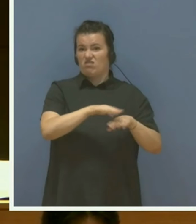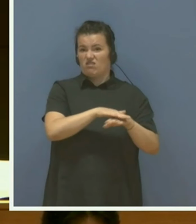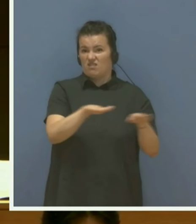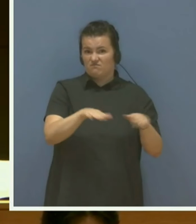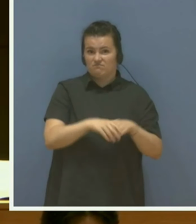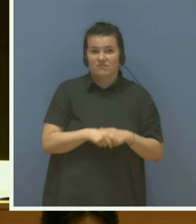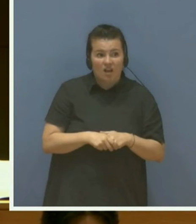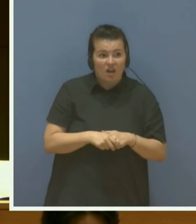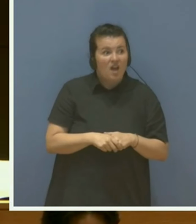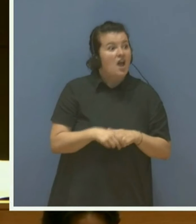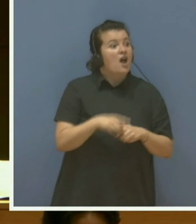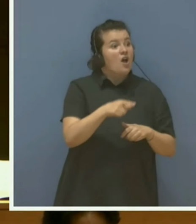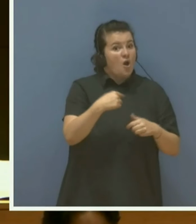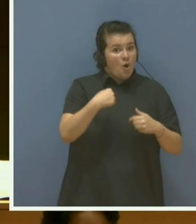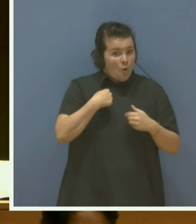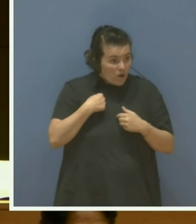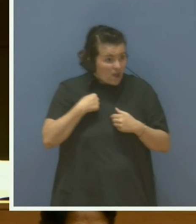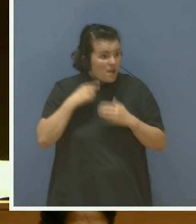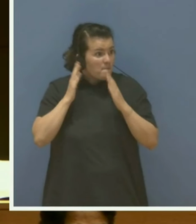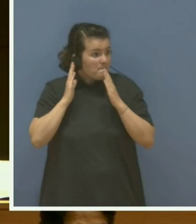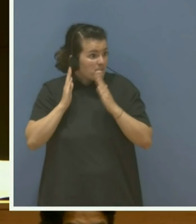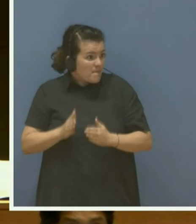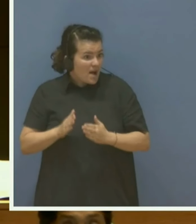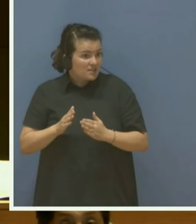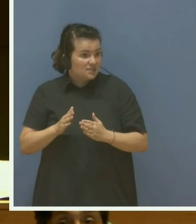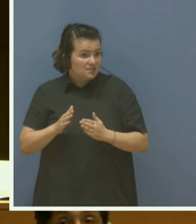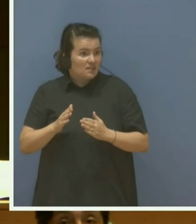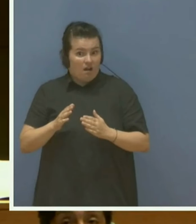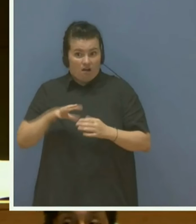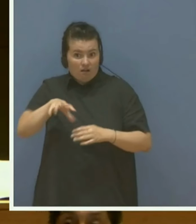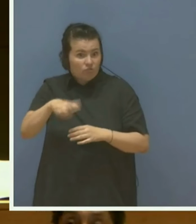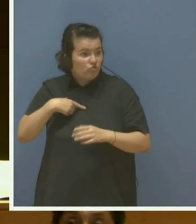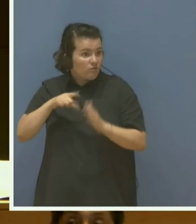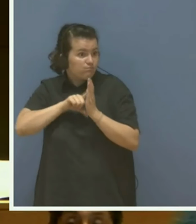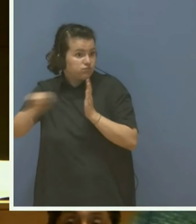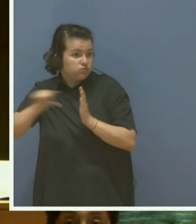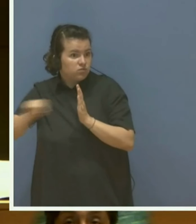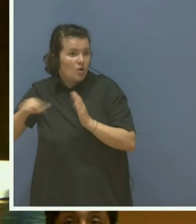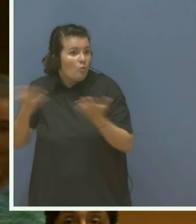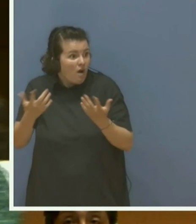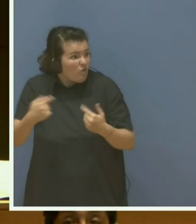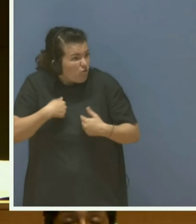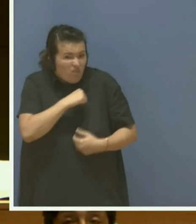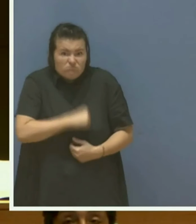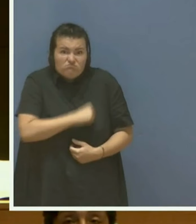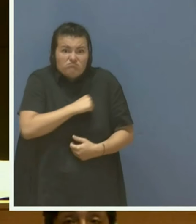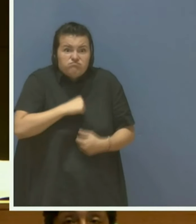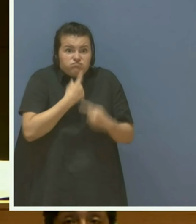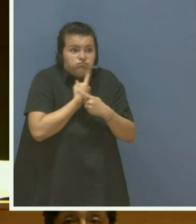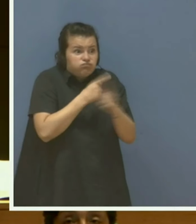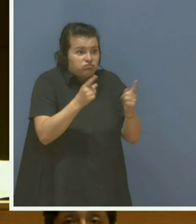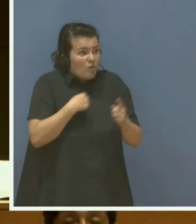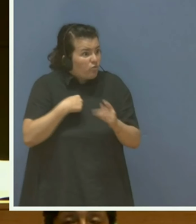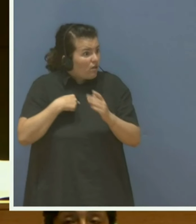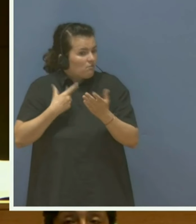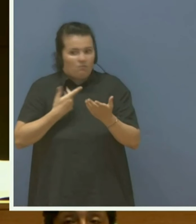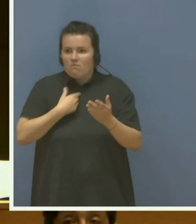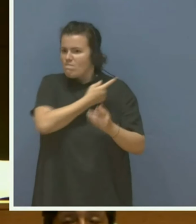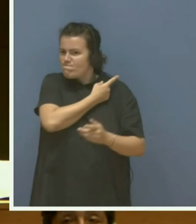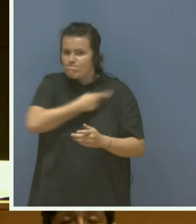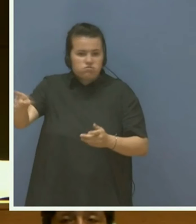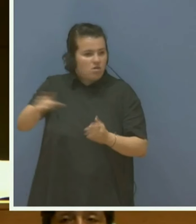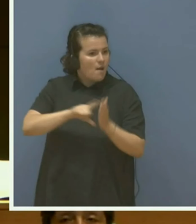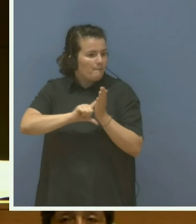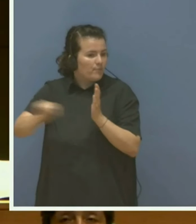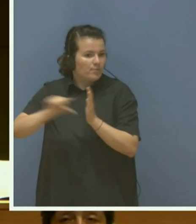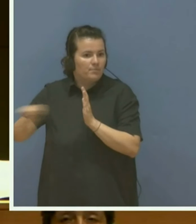us to leave the country because we spoke truth to power. And now they are trying to silence us by saying that we